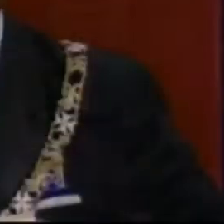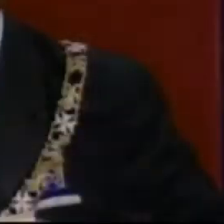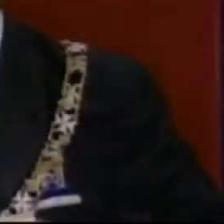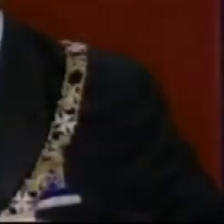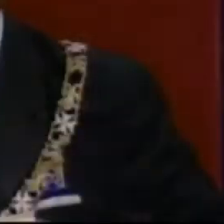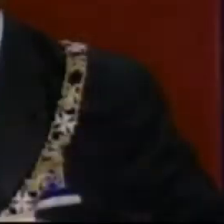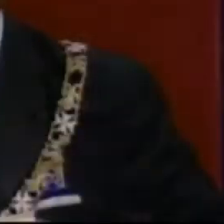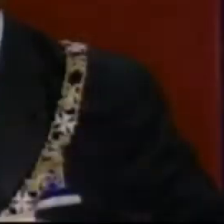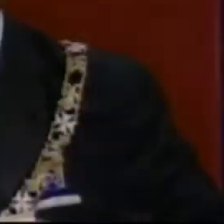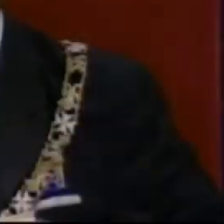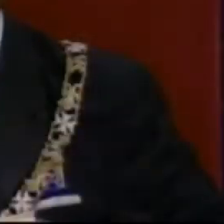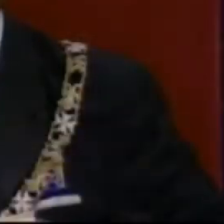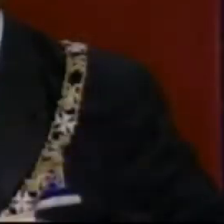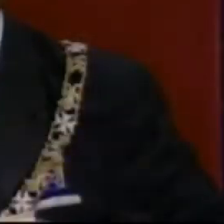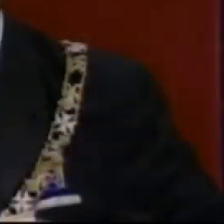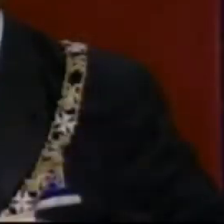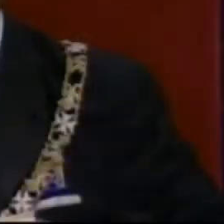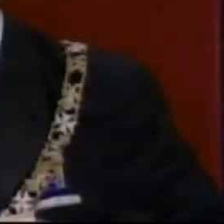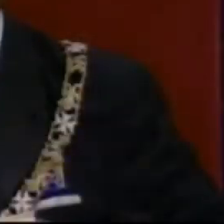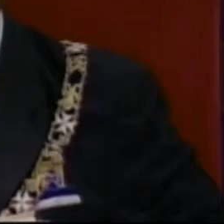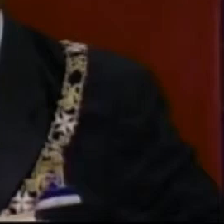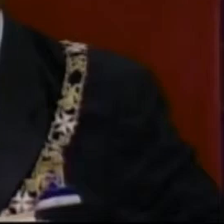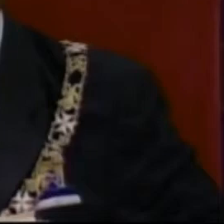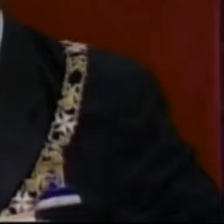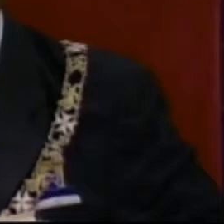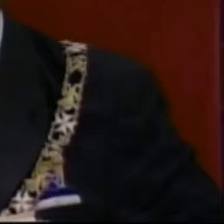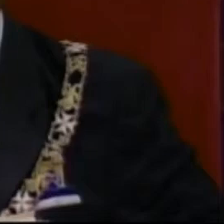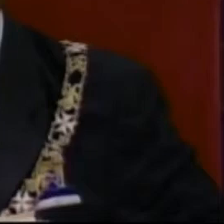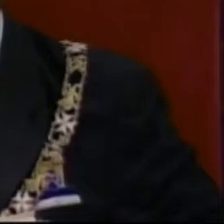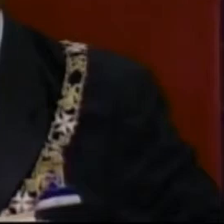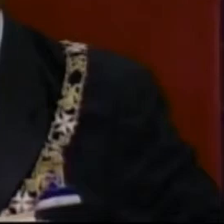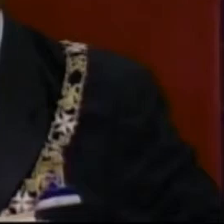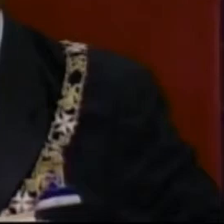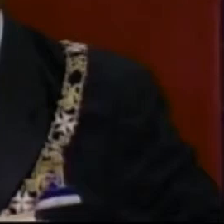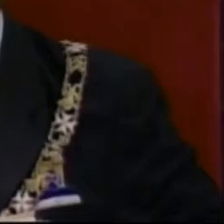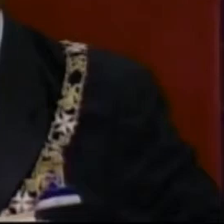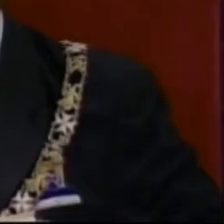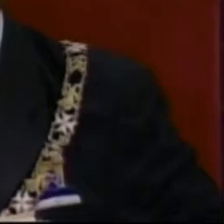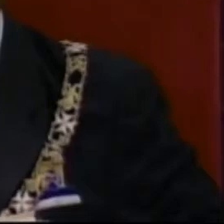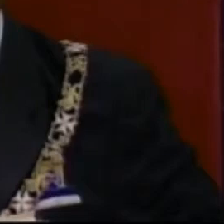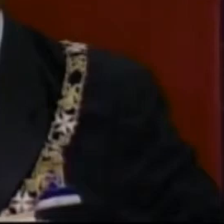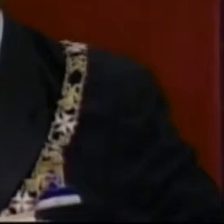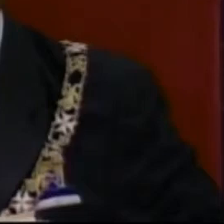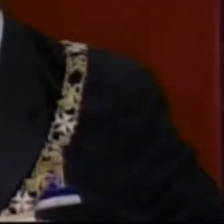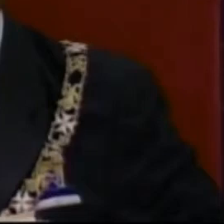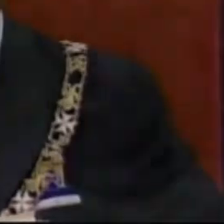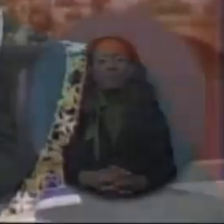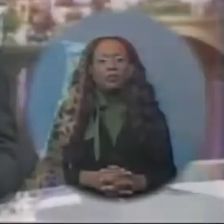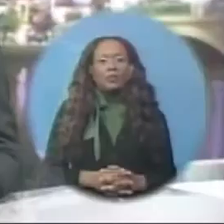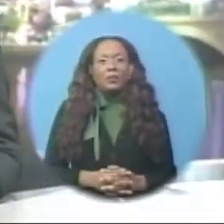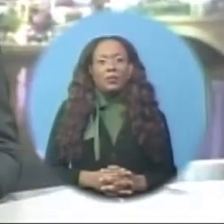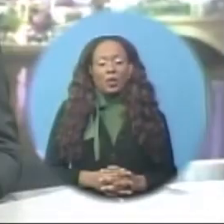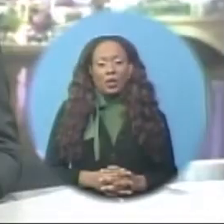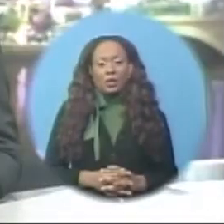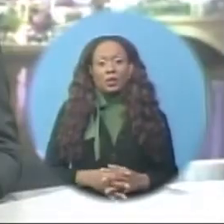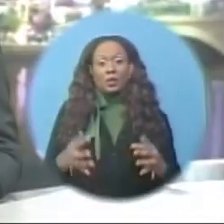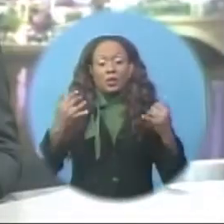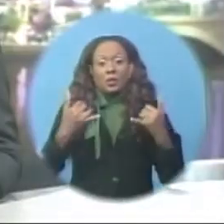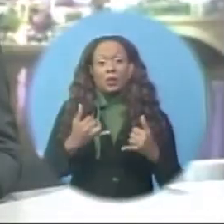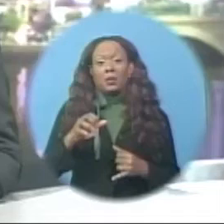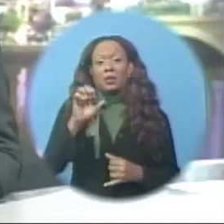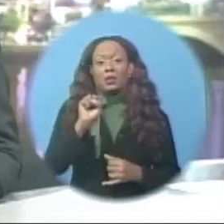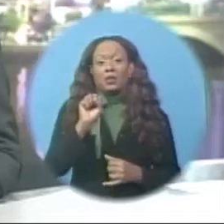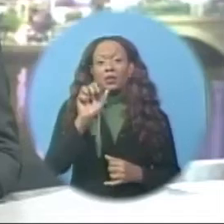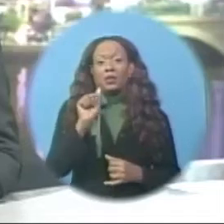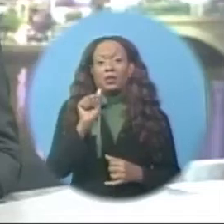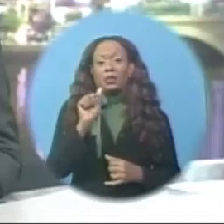He passed away on October 11th at the age of 91. Lisa Broom, CBC News. Thanks, Lisa. Well,